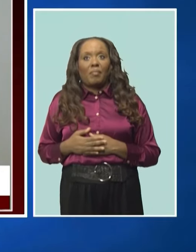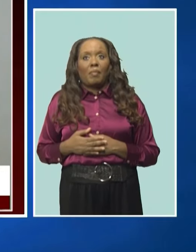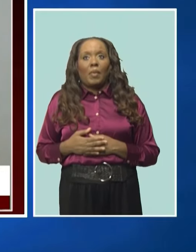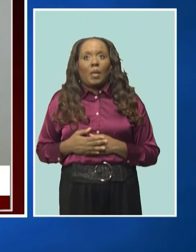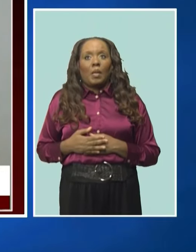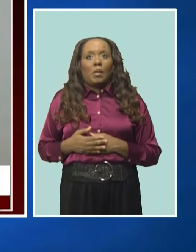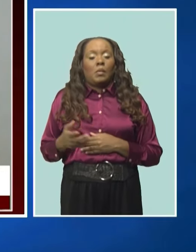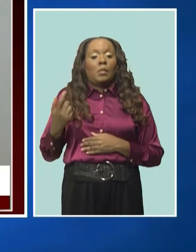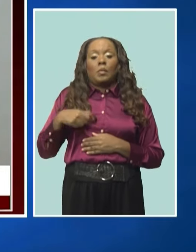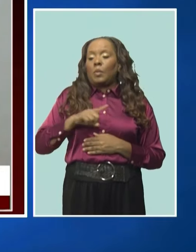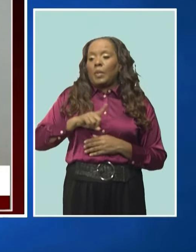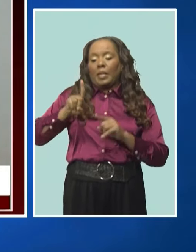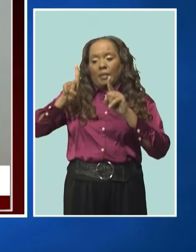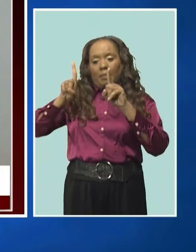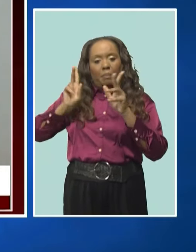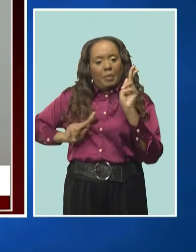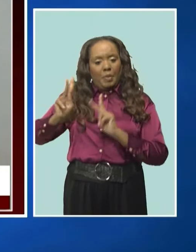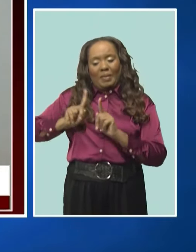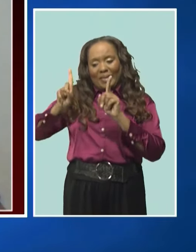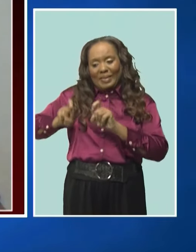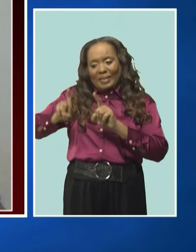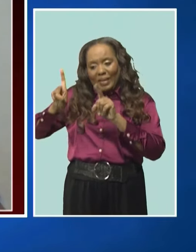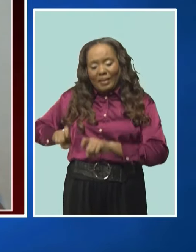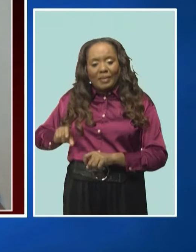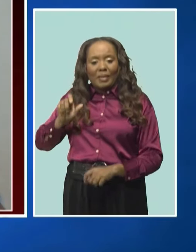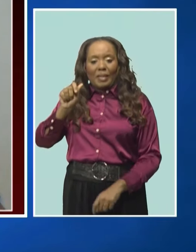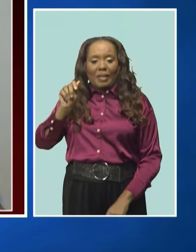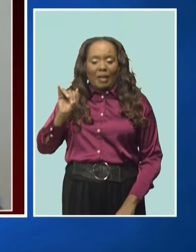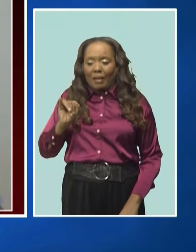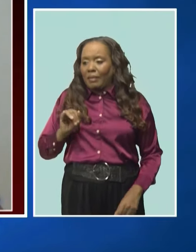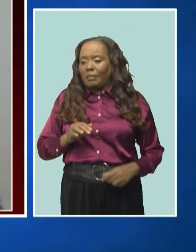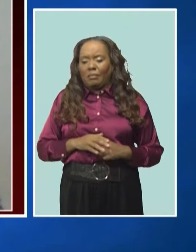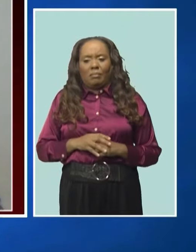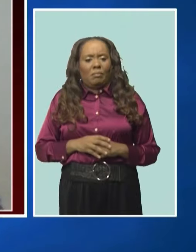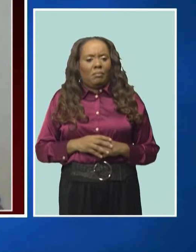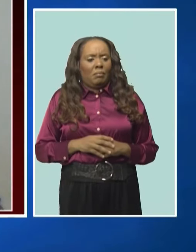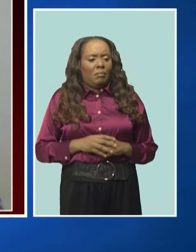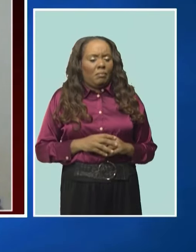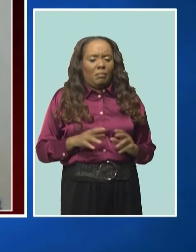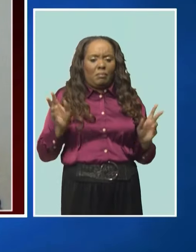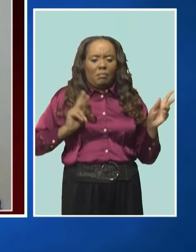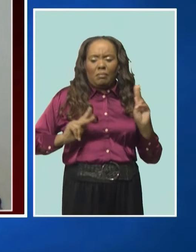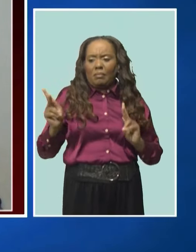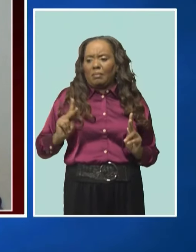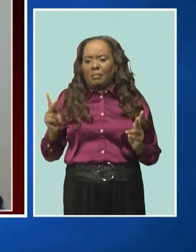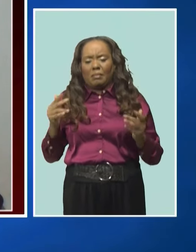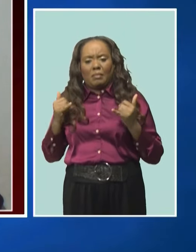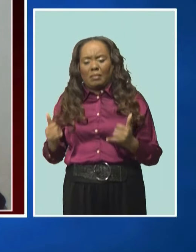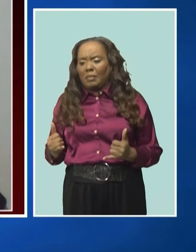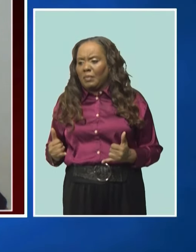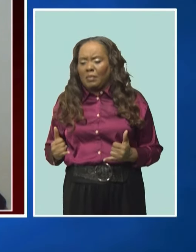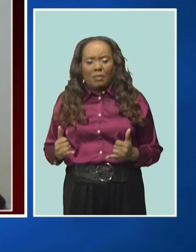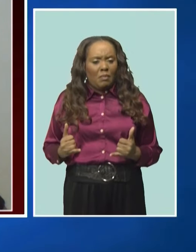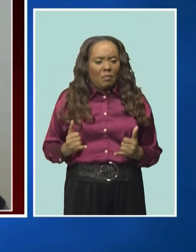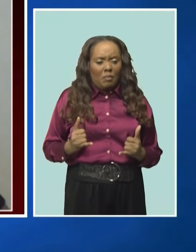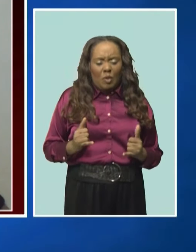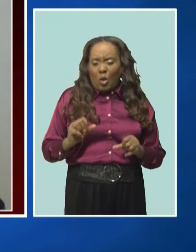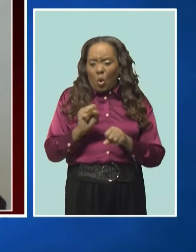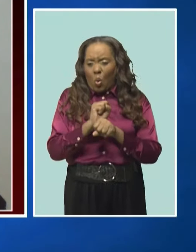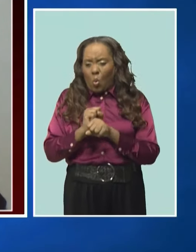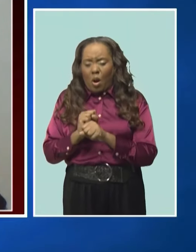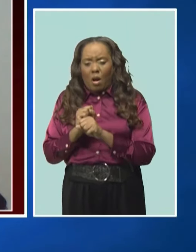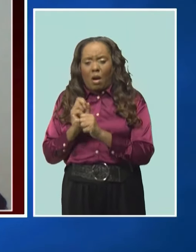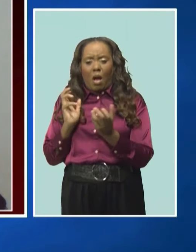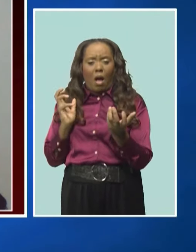AI itself. There's so many areas of persons now being able to find themselves in this particular area. Like for